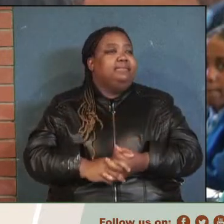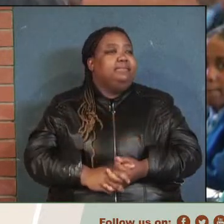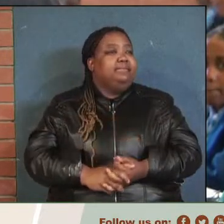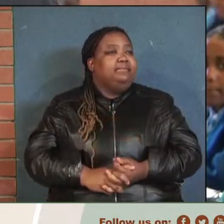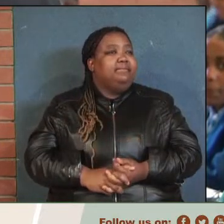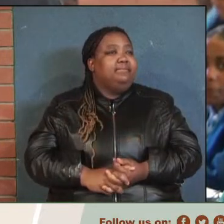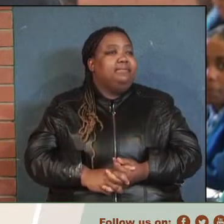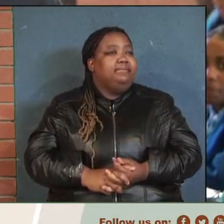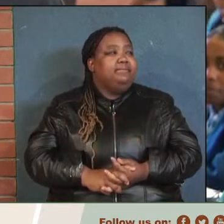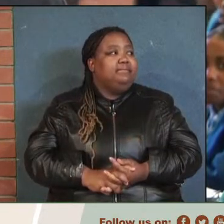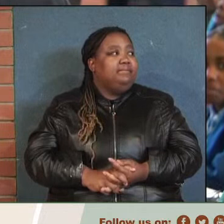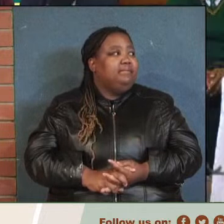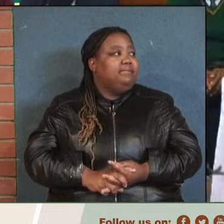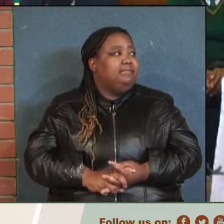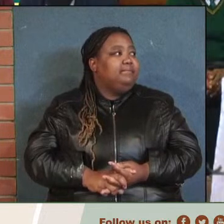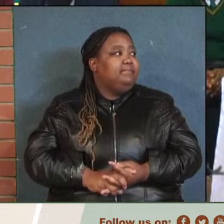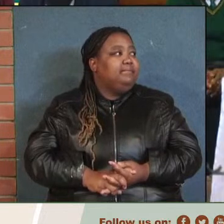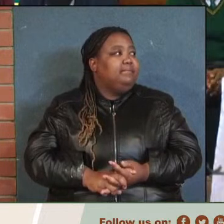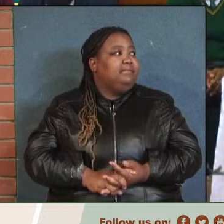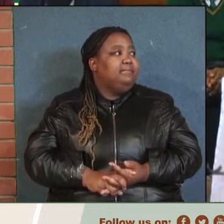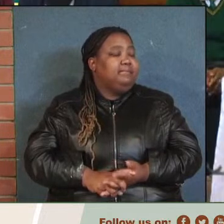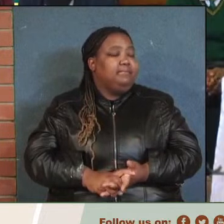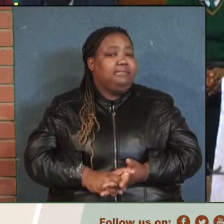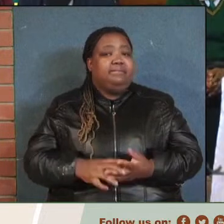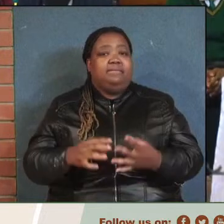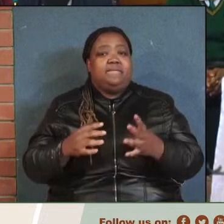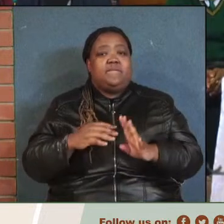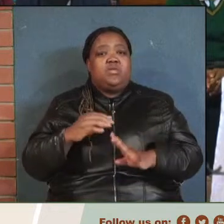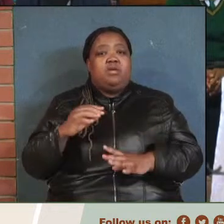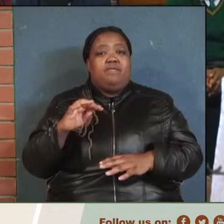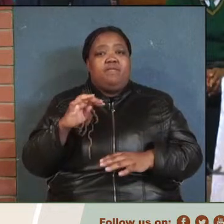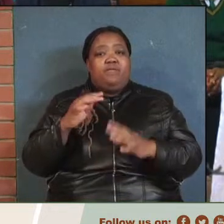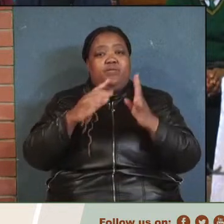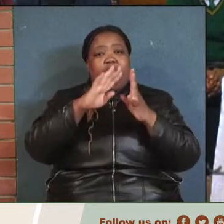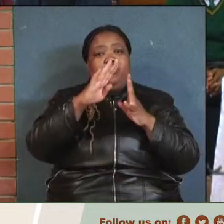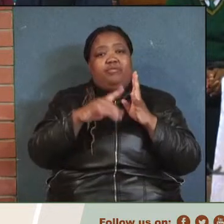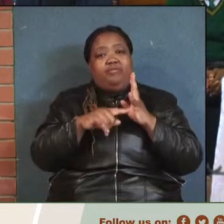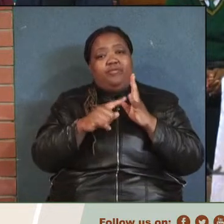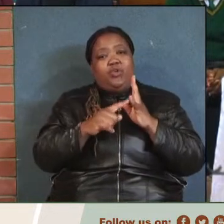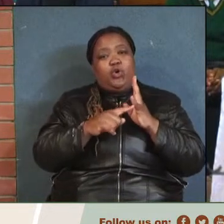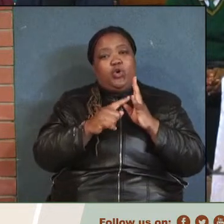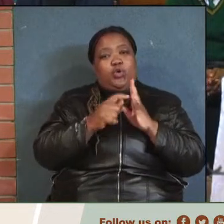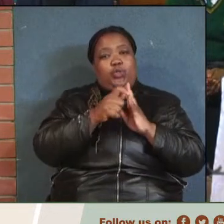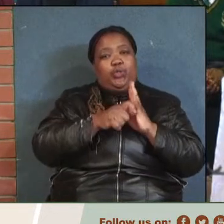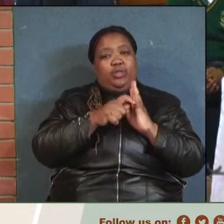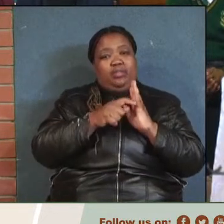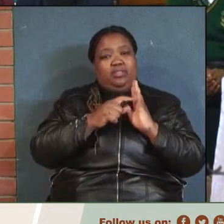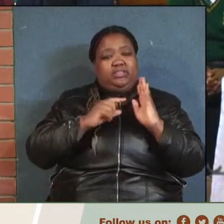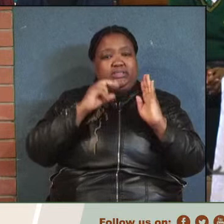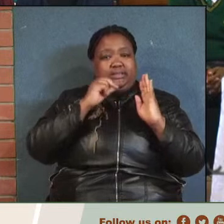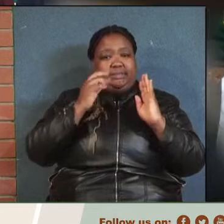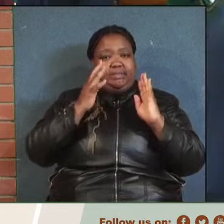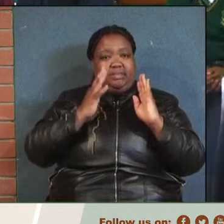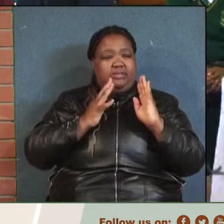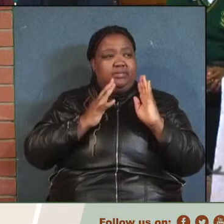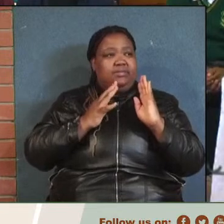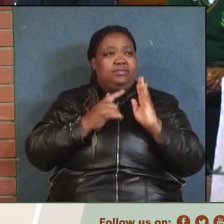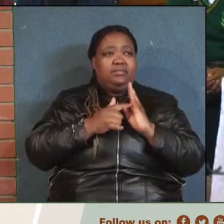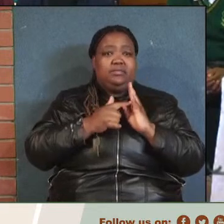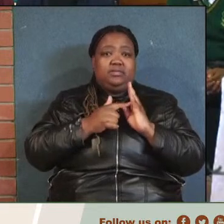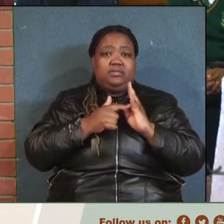transparent, and then and the fourth speaker, and oh yes, you Mem Honorable Mem, you're very